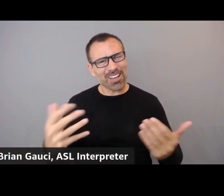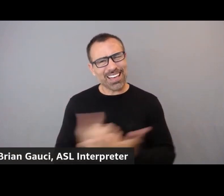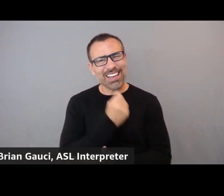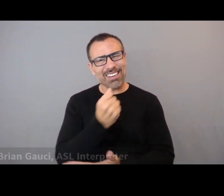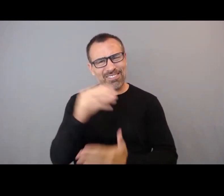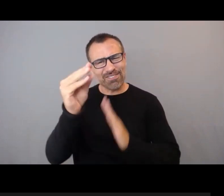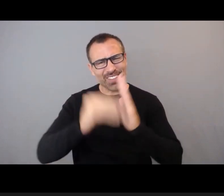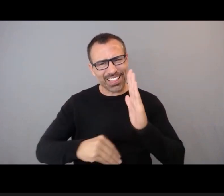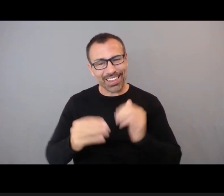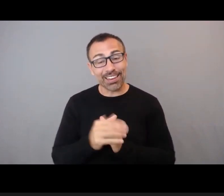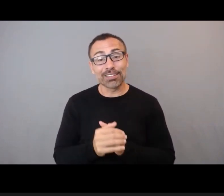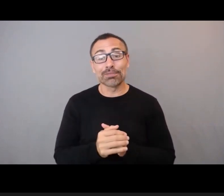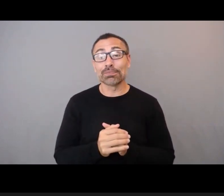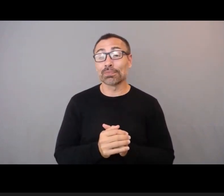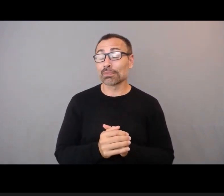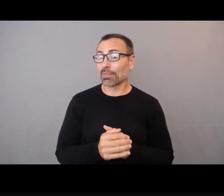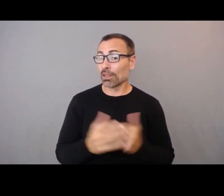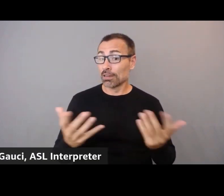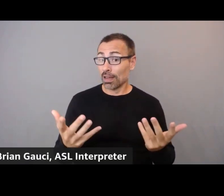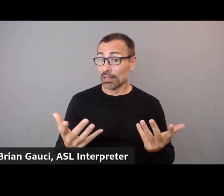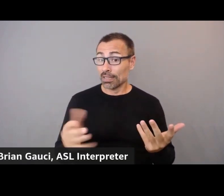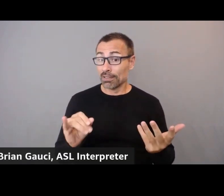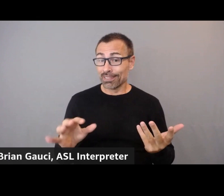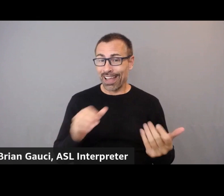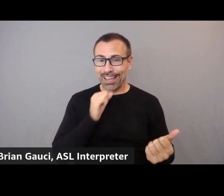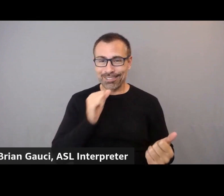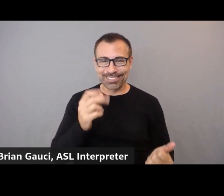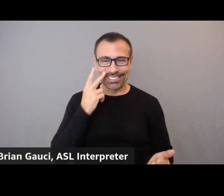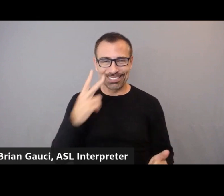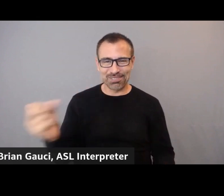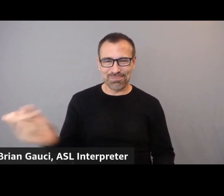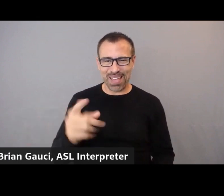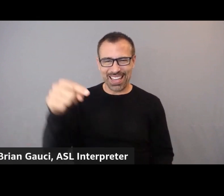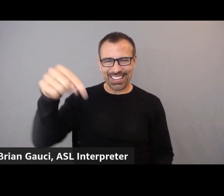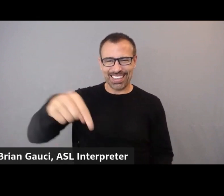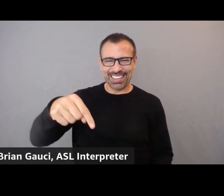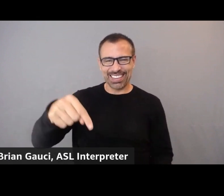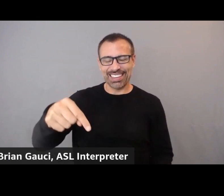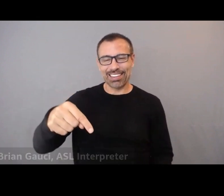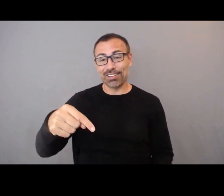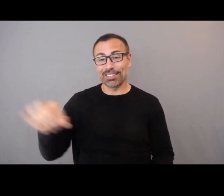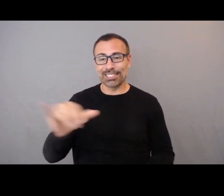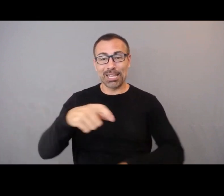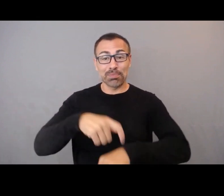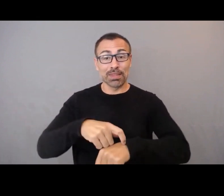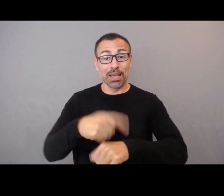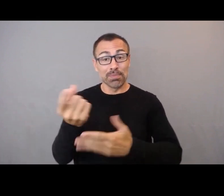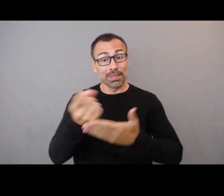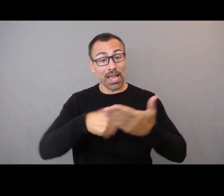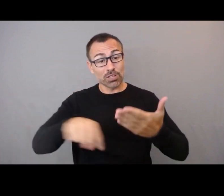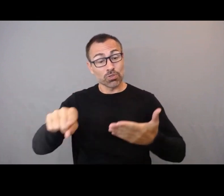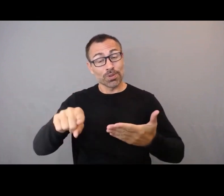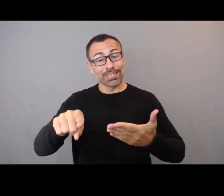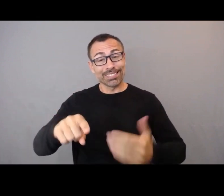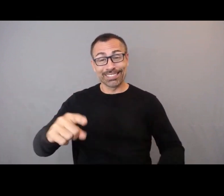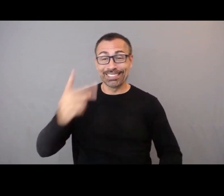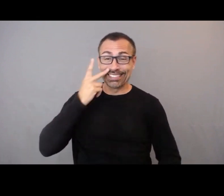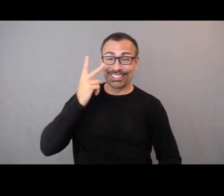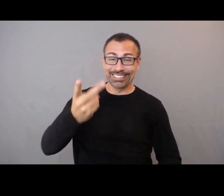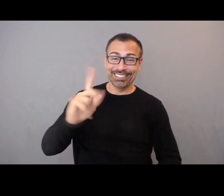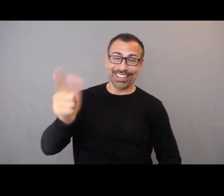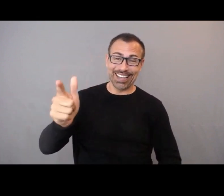And otherwise, we will be back here same time next week. So see you all.